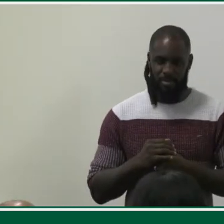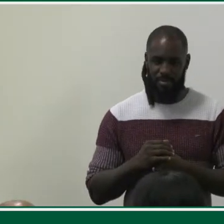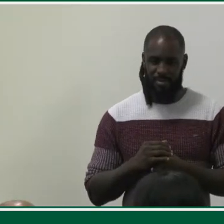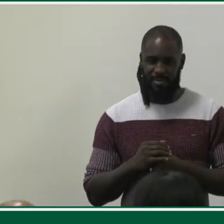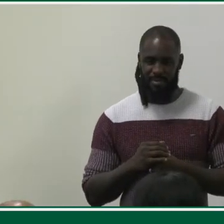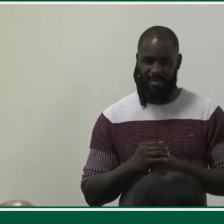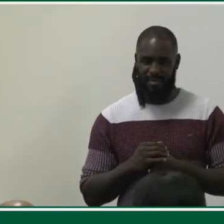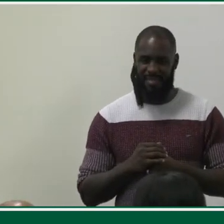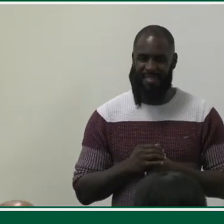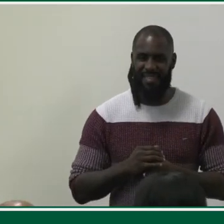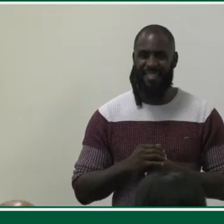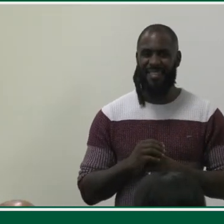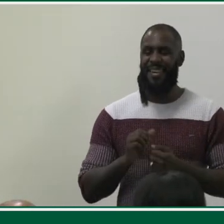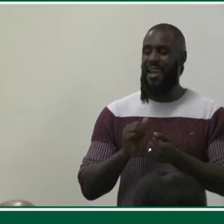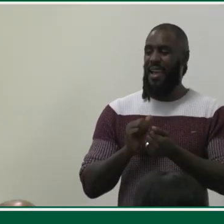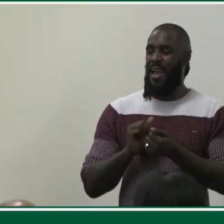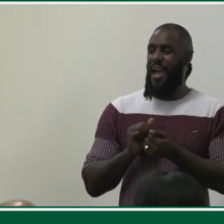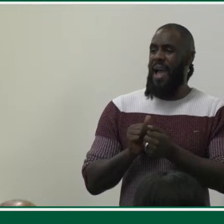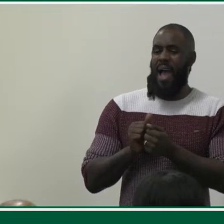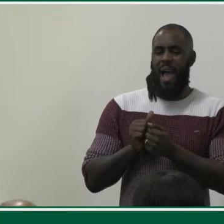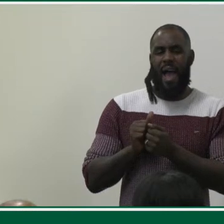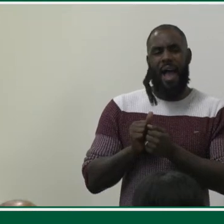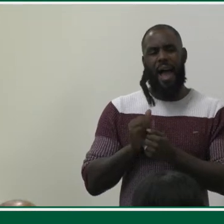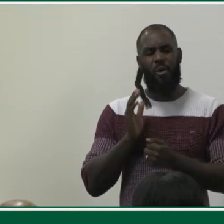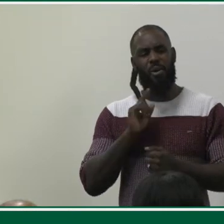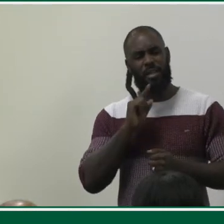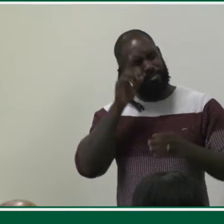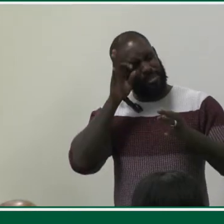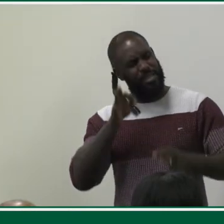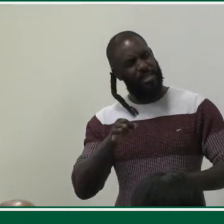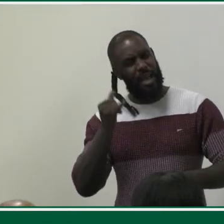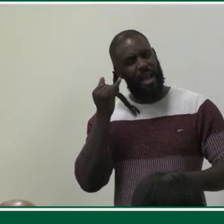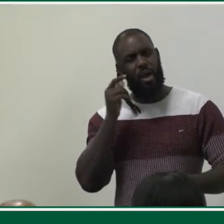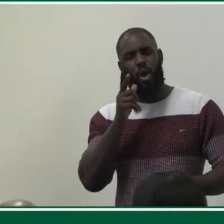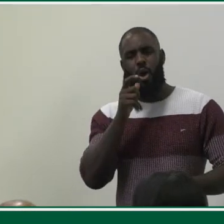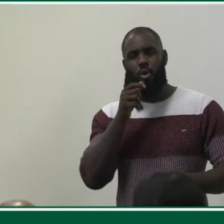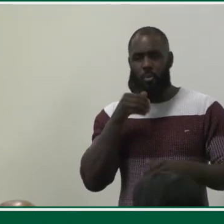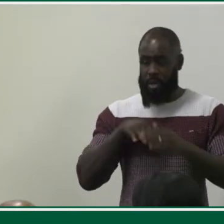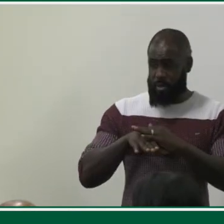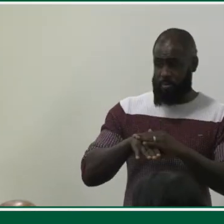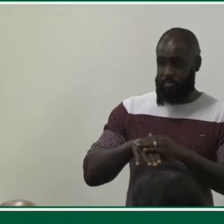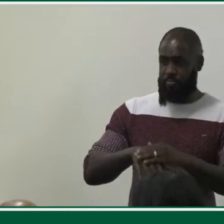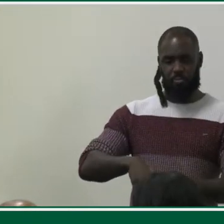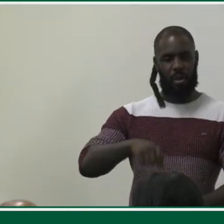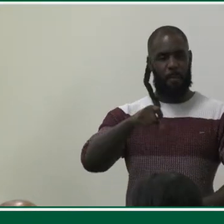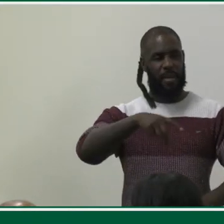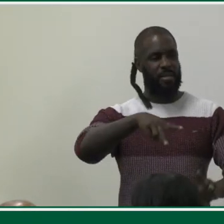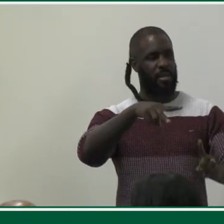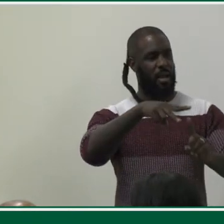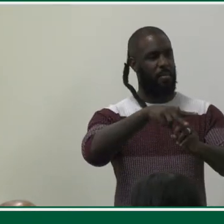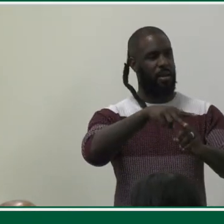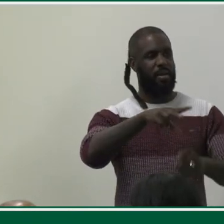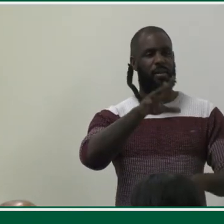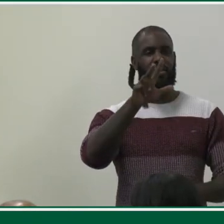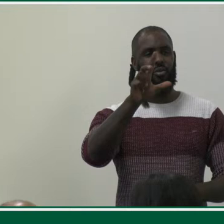Hey, well, as I said, they must apply